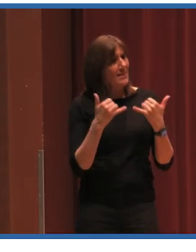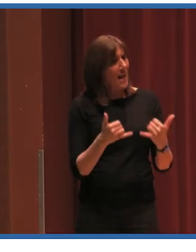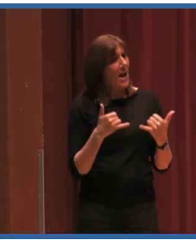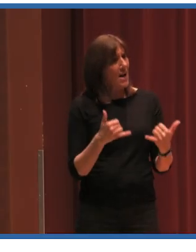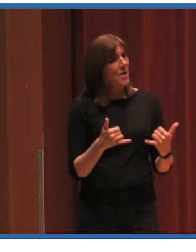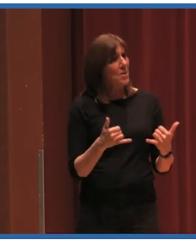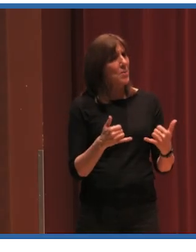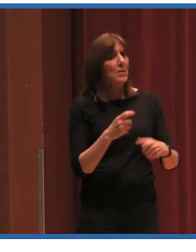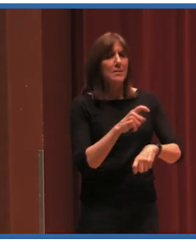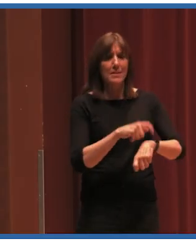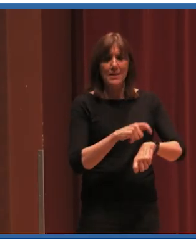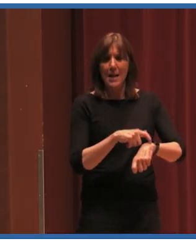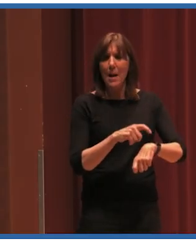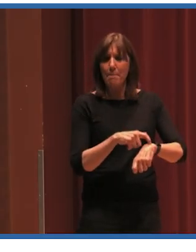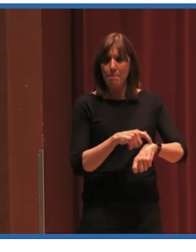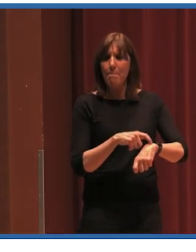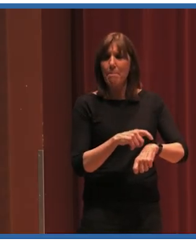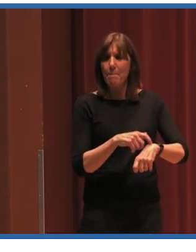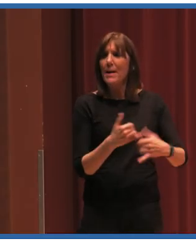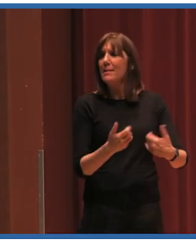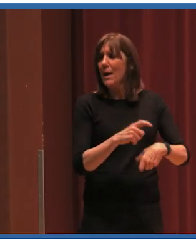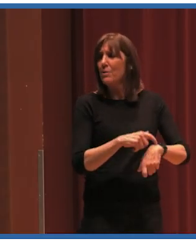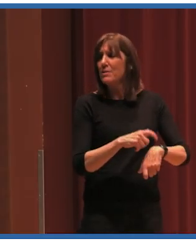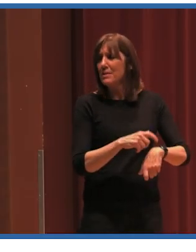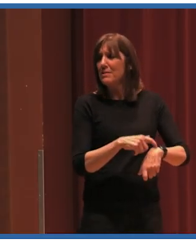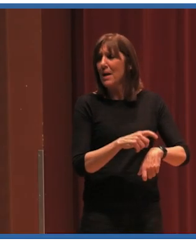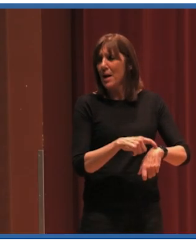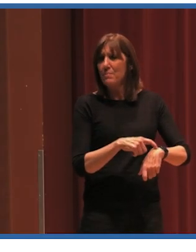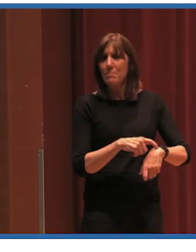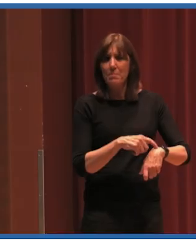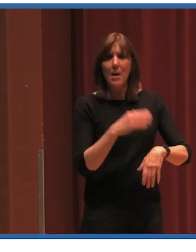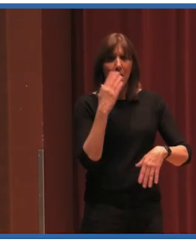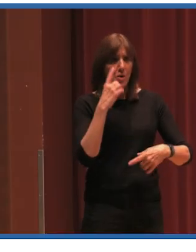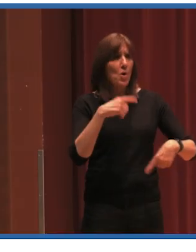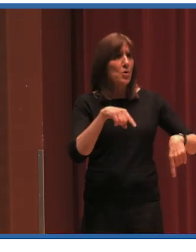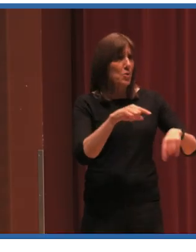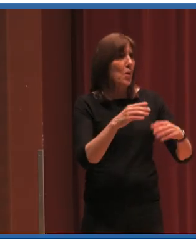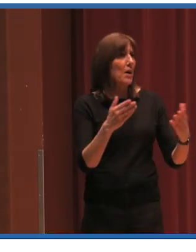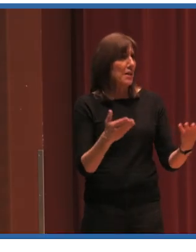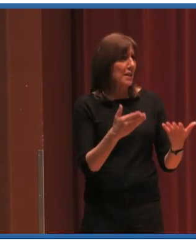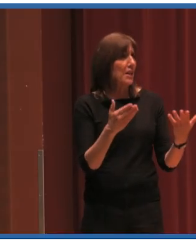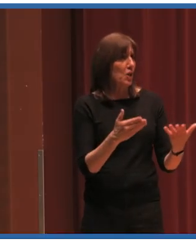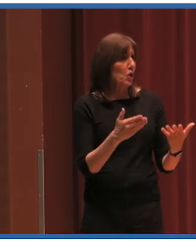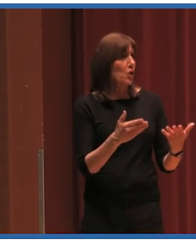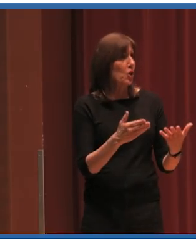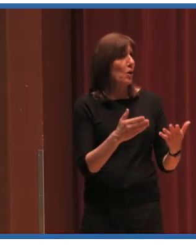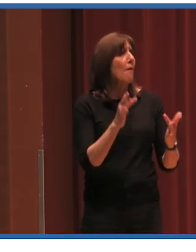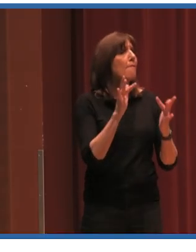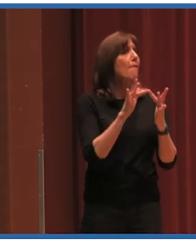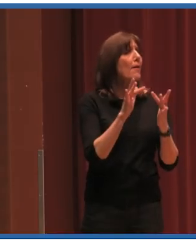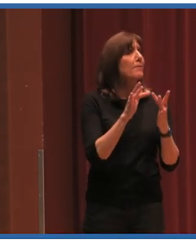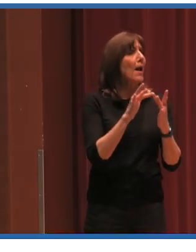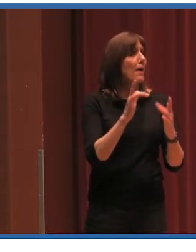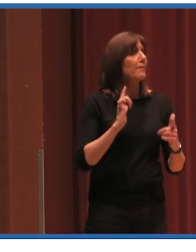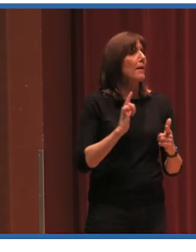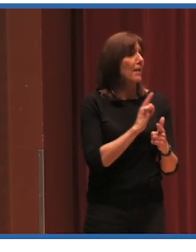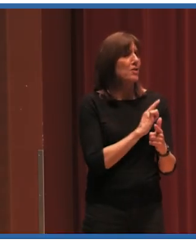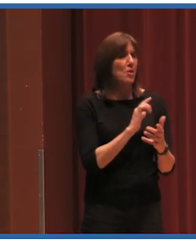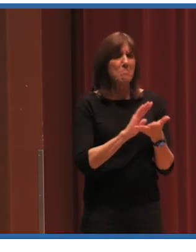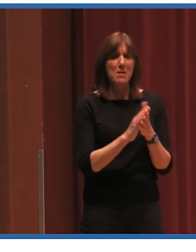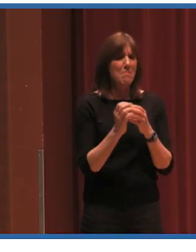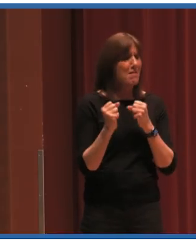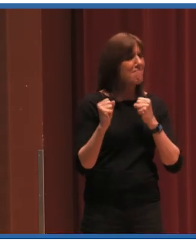time. I know a lot of you are probably here and you're already loud with your elected officials, but now is the time to get about the loudest you